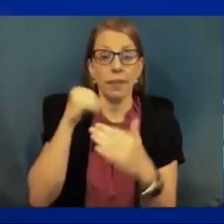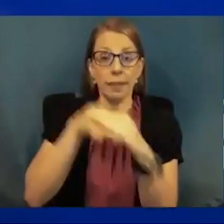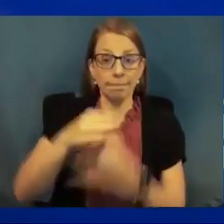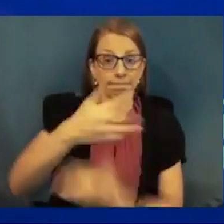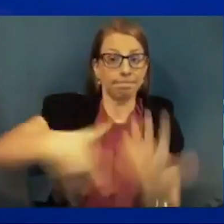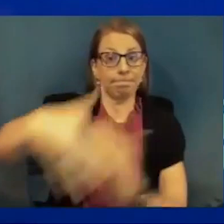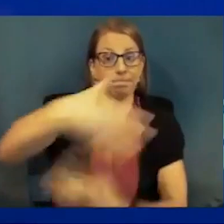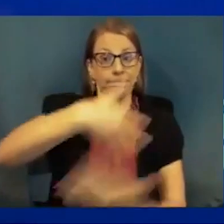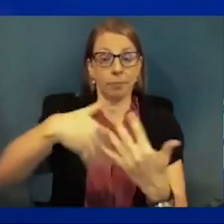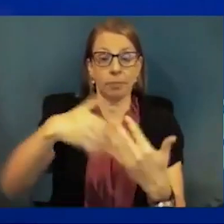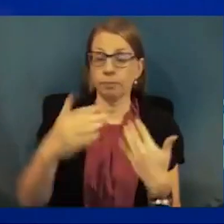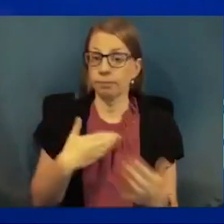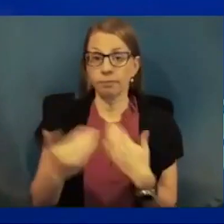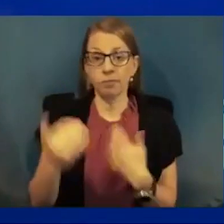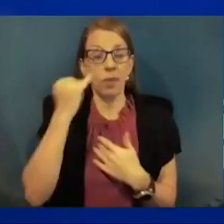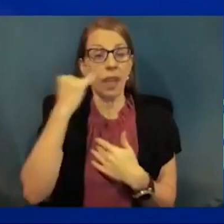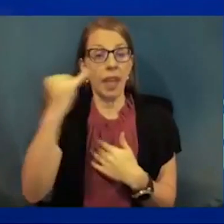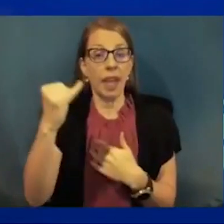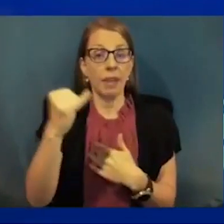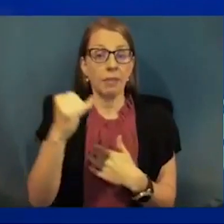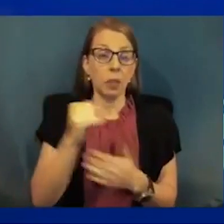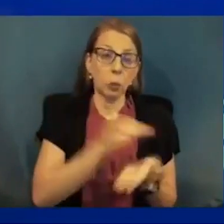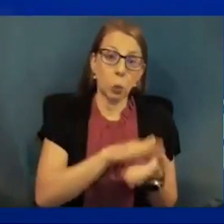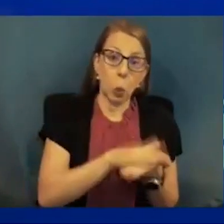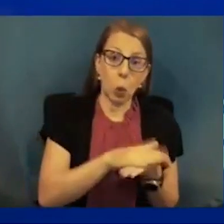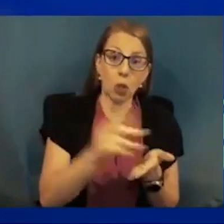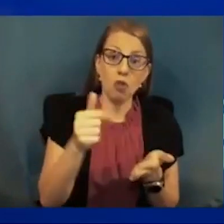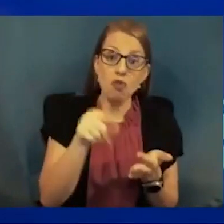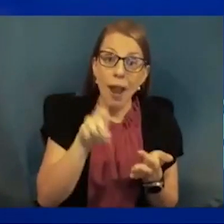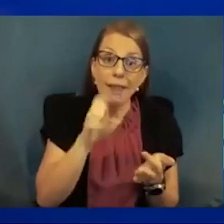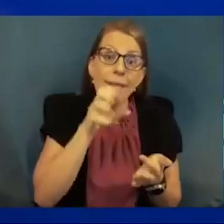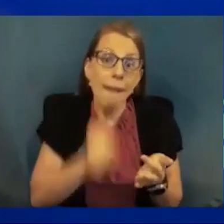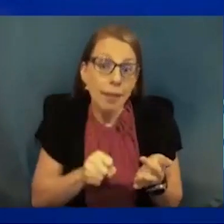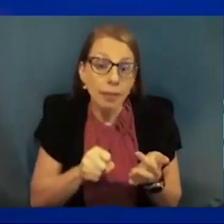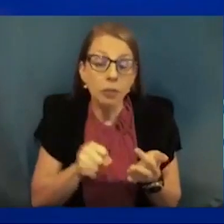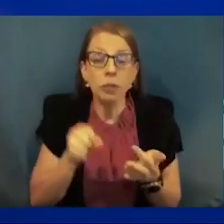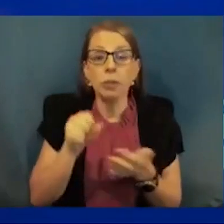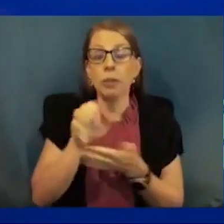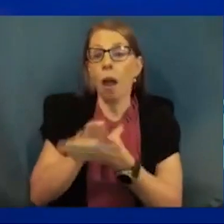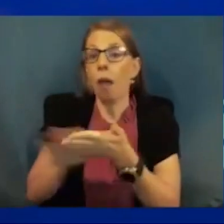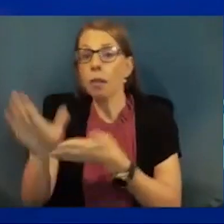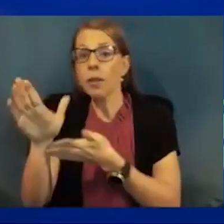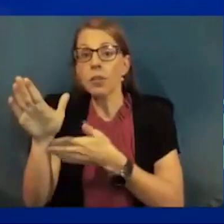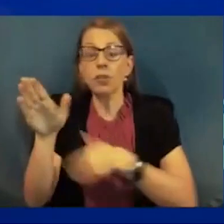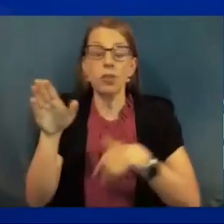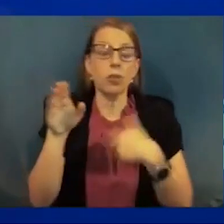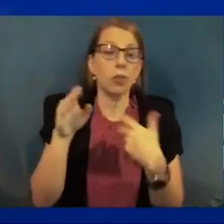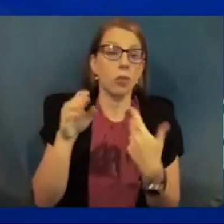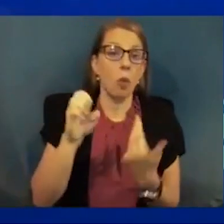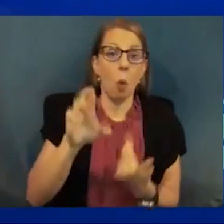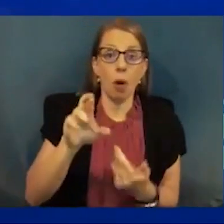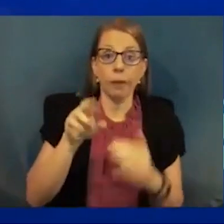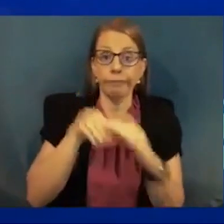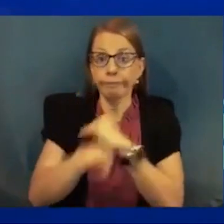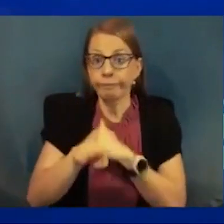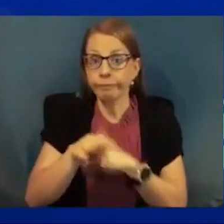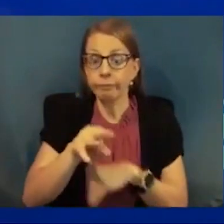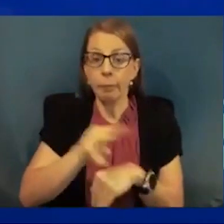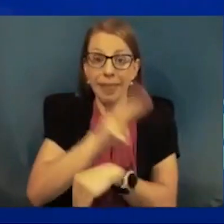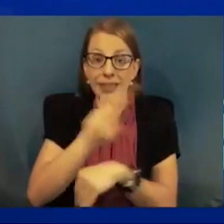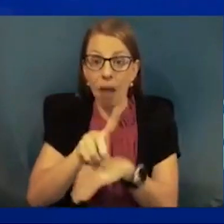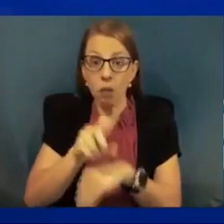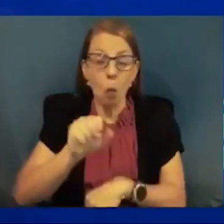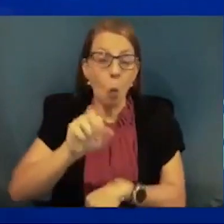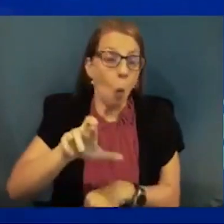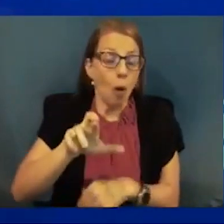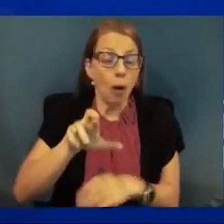from what grade of school you're in, or whether you're in college, or whether you're at McDonald's, or whether you're at the University of Kansas Health